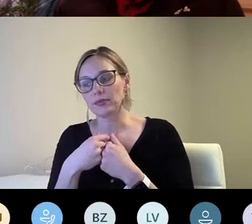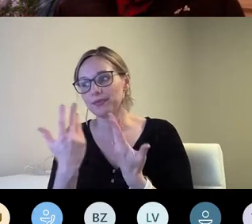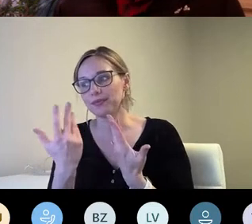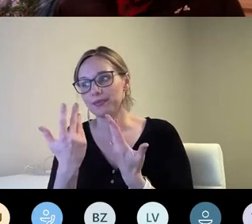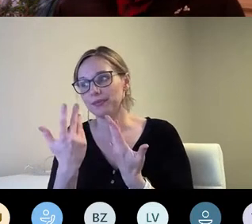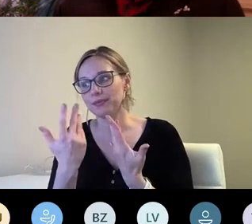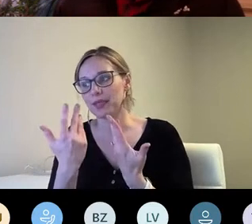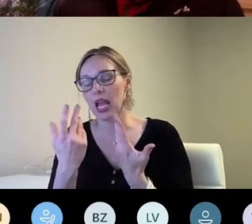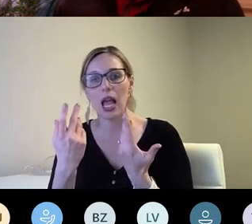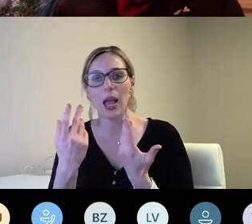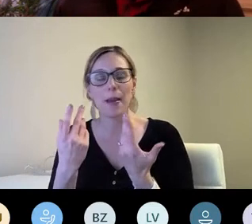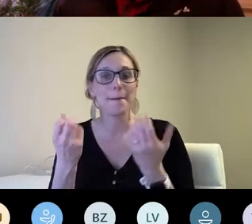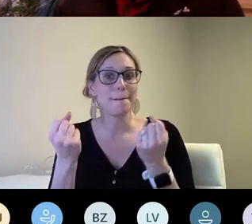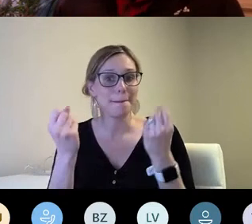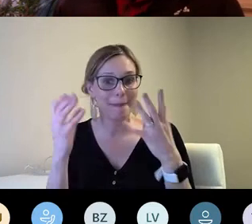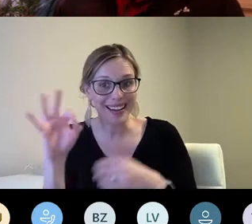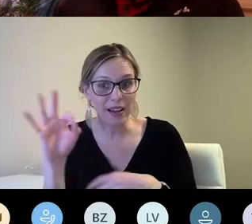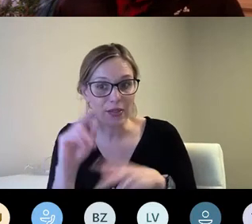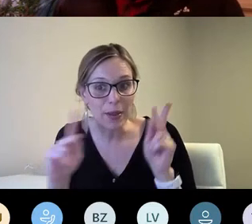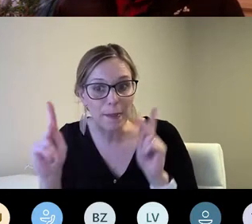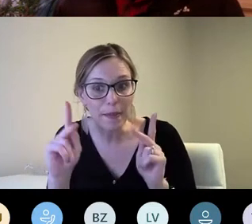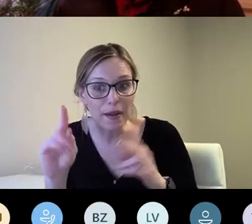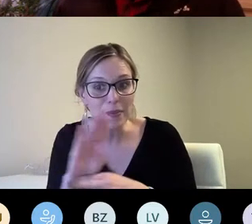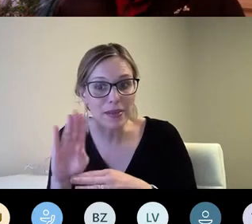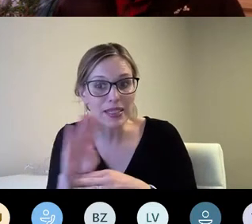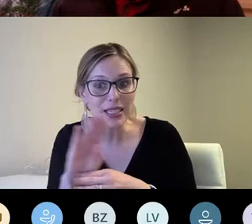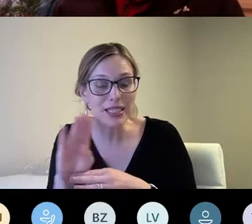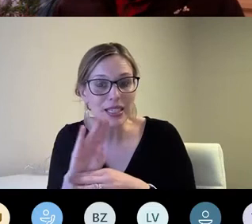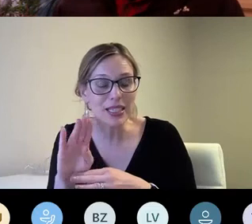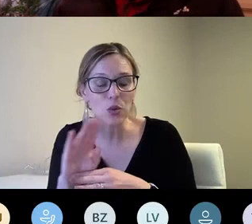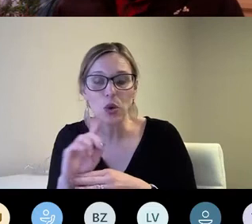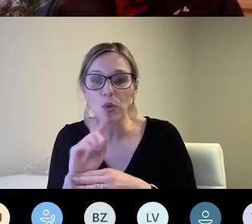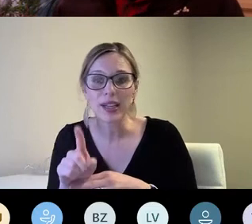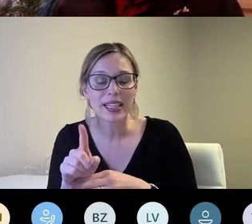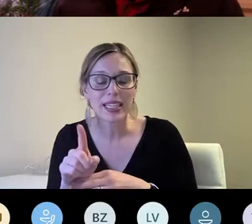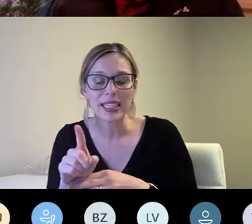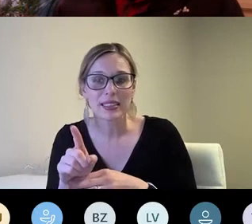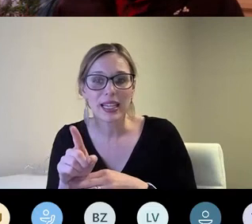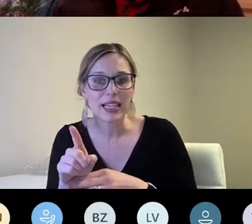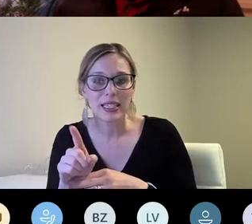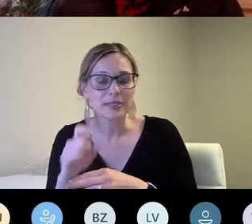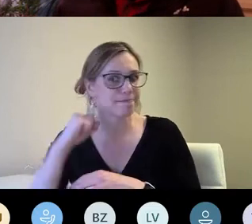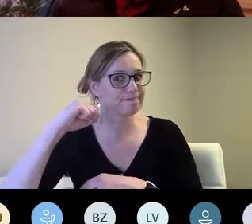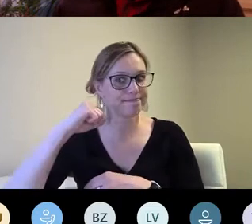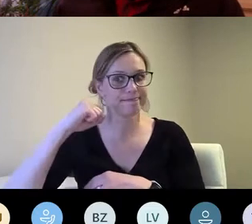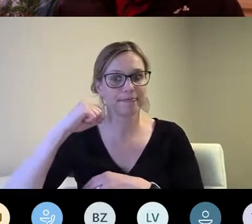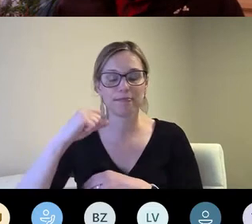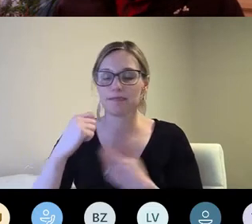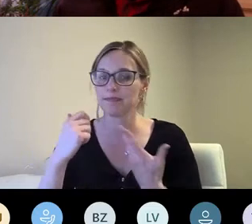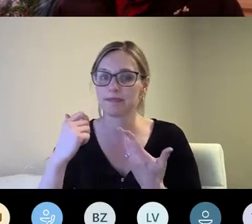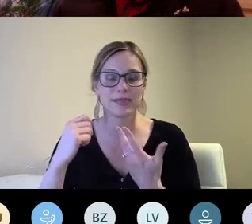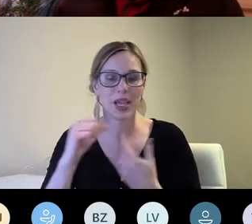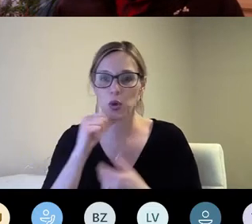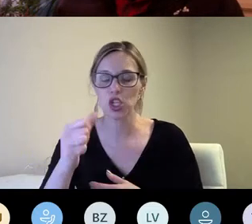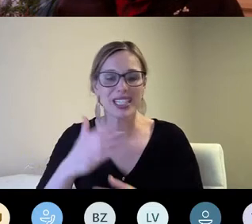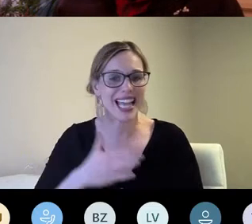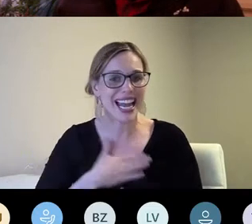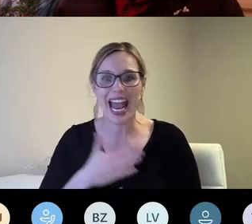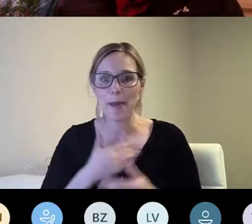a number of the businesses were really putting their foot down on not being happy